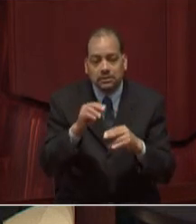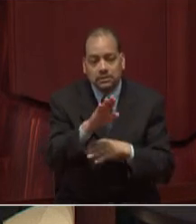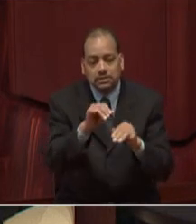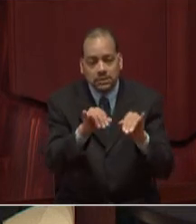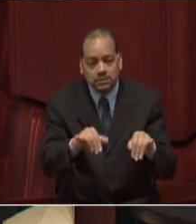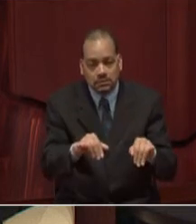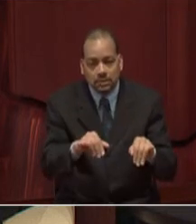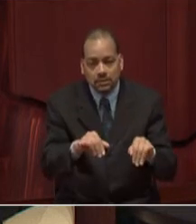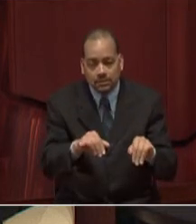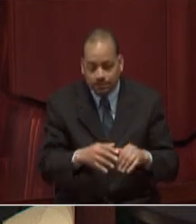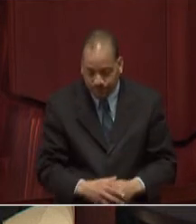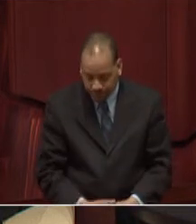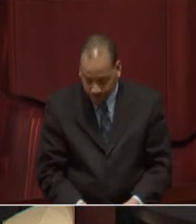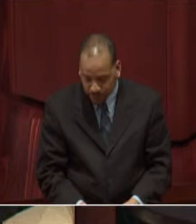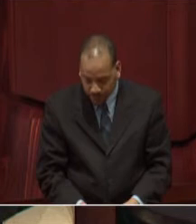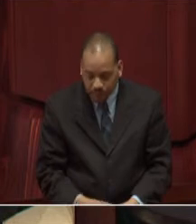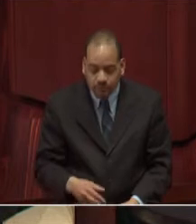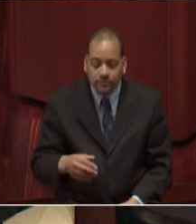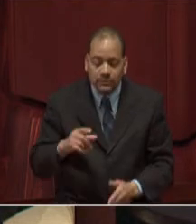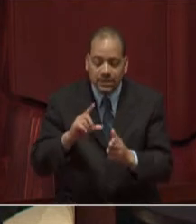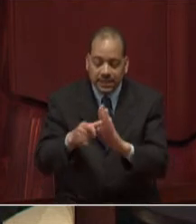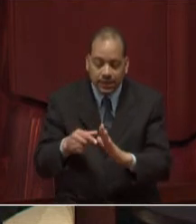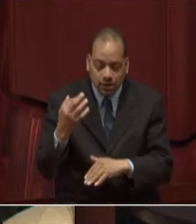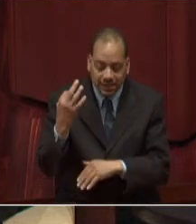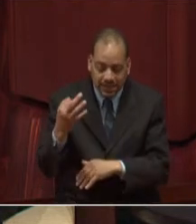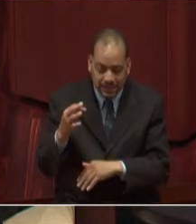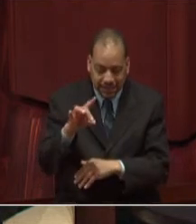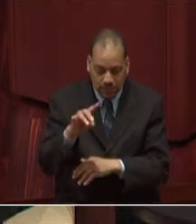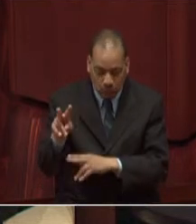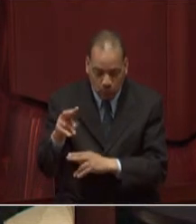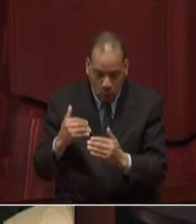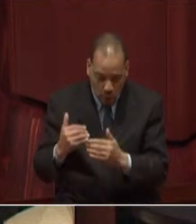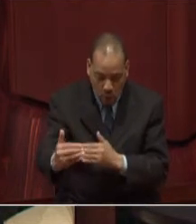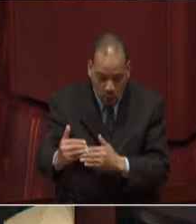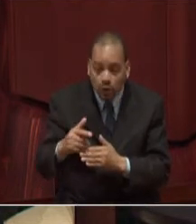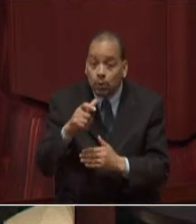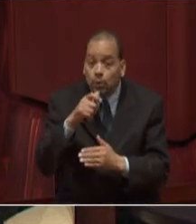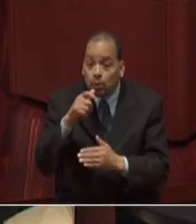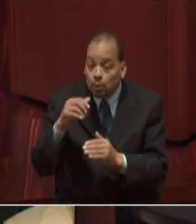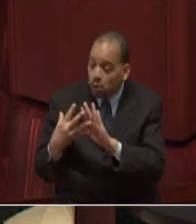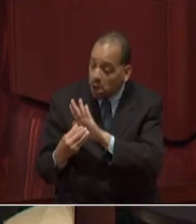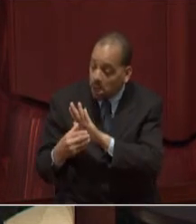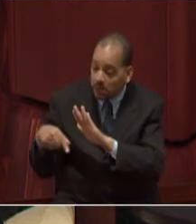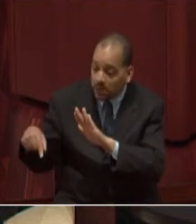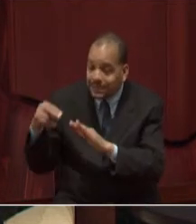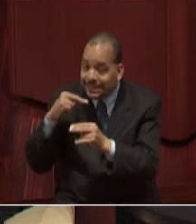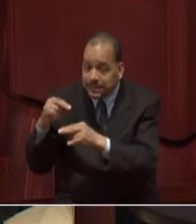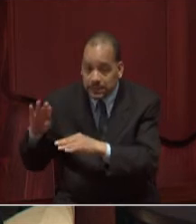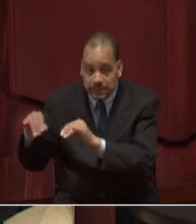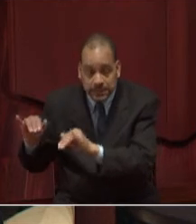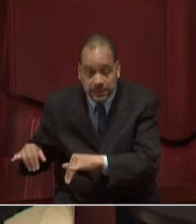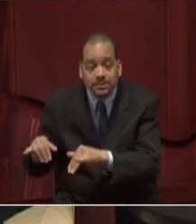adopted part and parcel from 1982 on by President Reagan for decision making, was applied